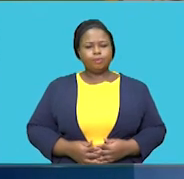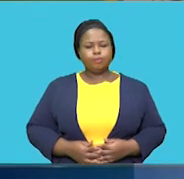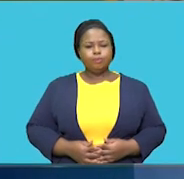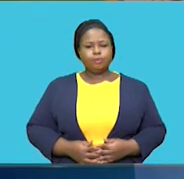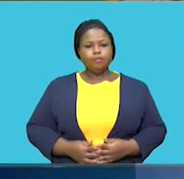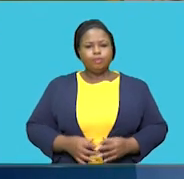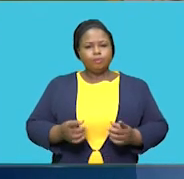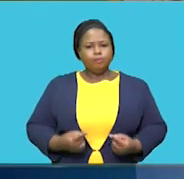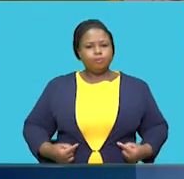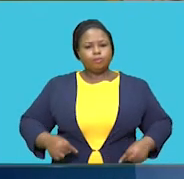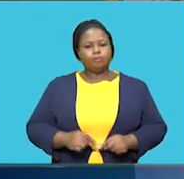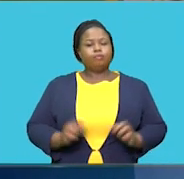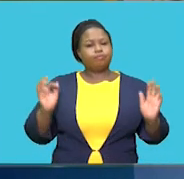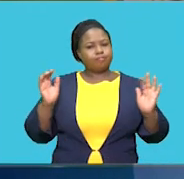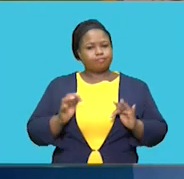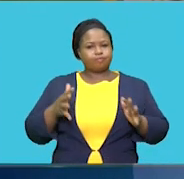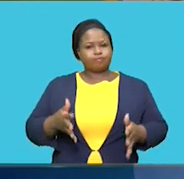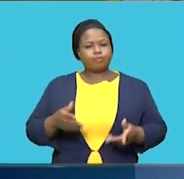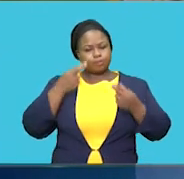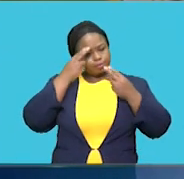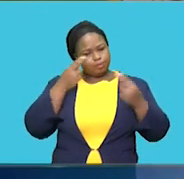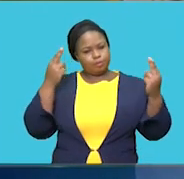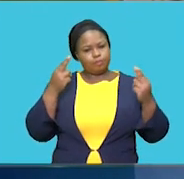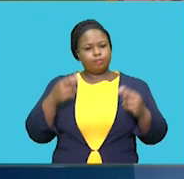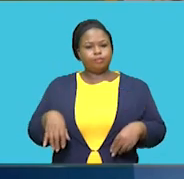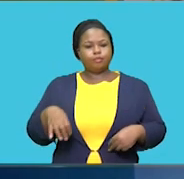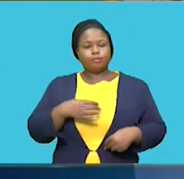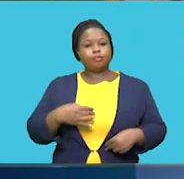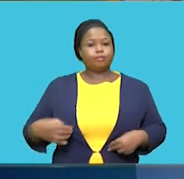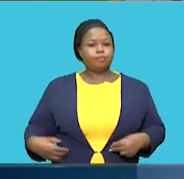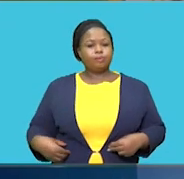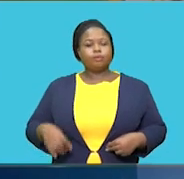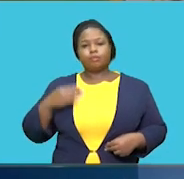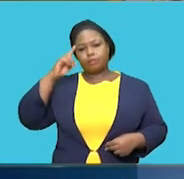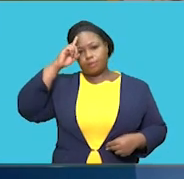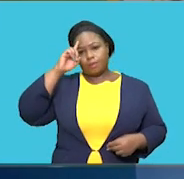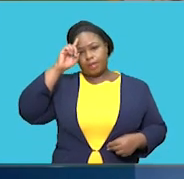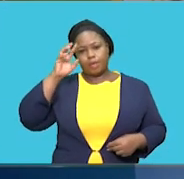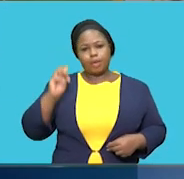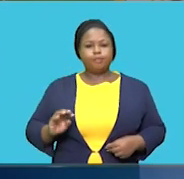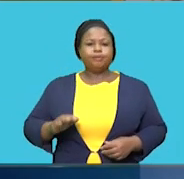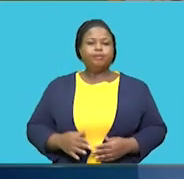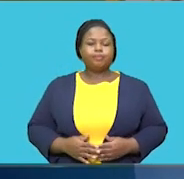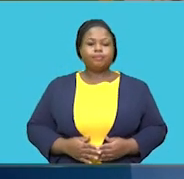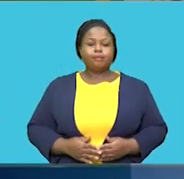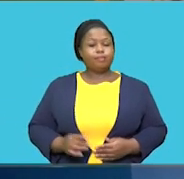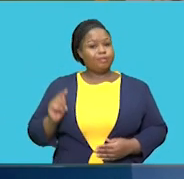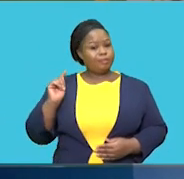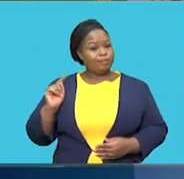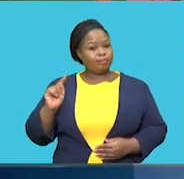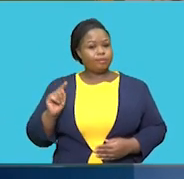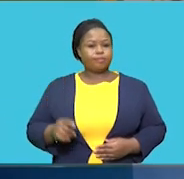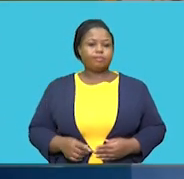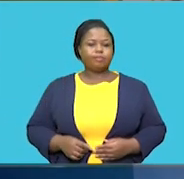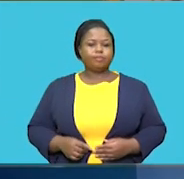We gather here today to honor our late president, the icon President Nelson Mandela. It was him